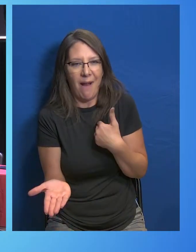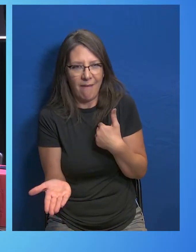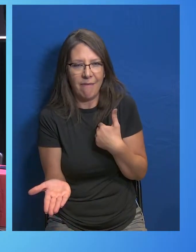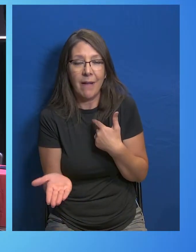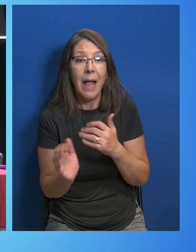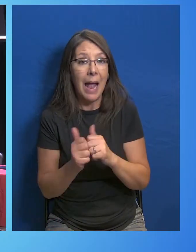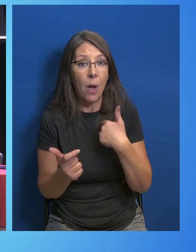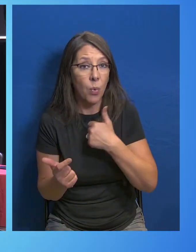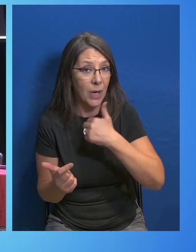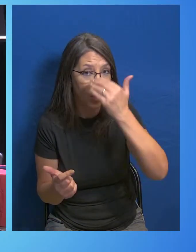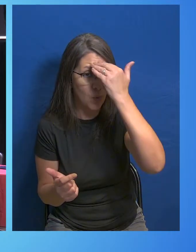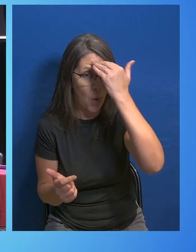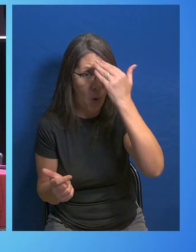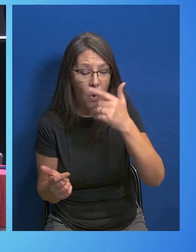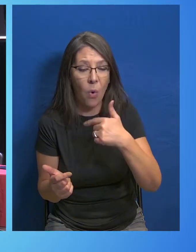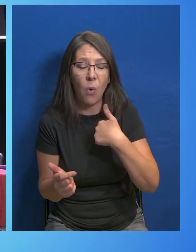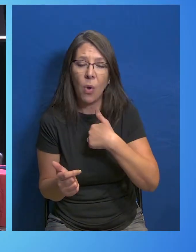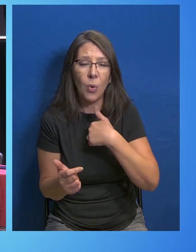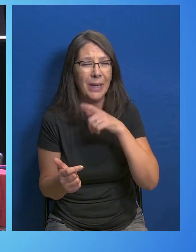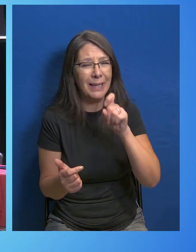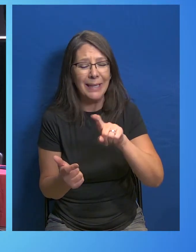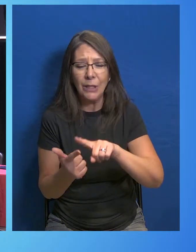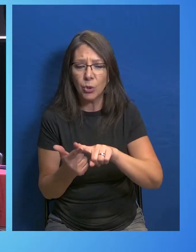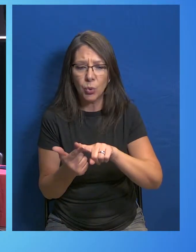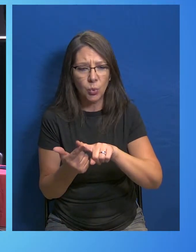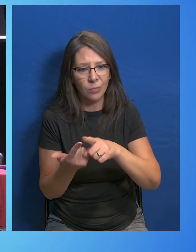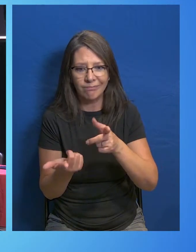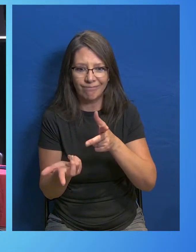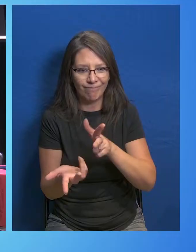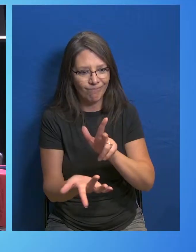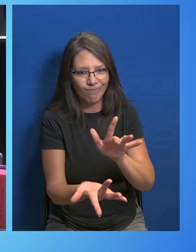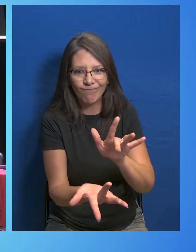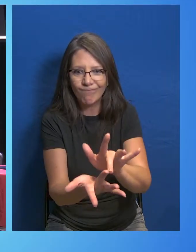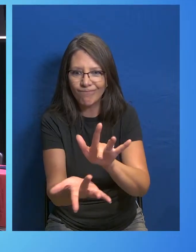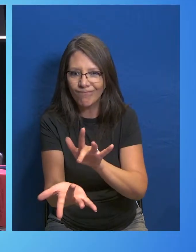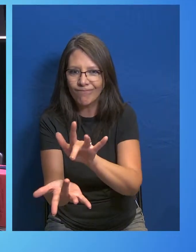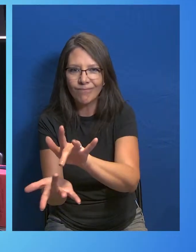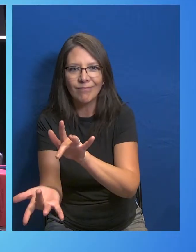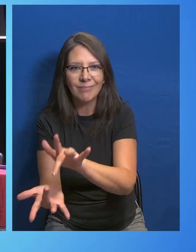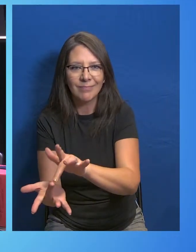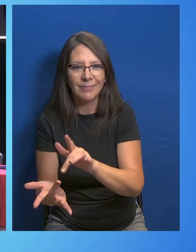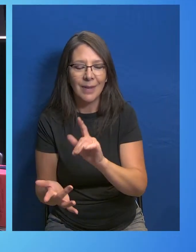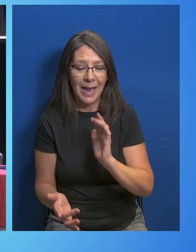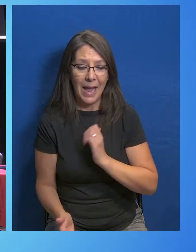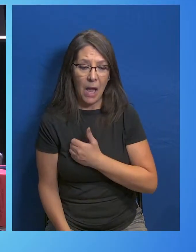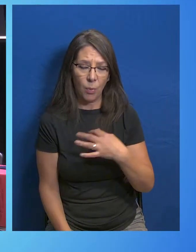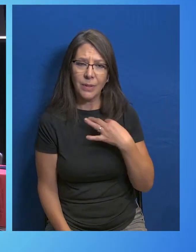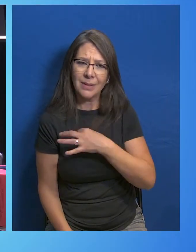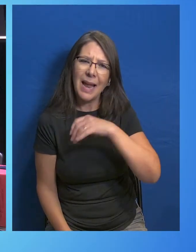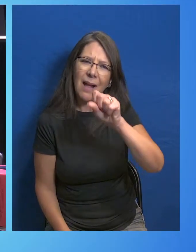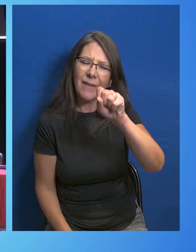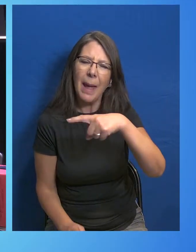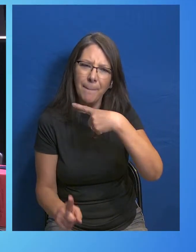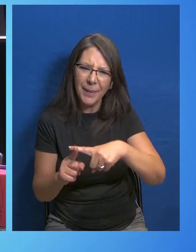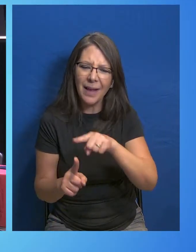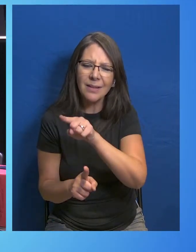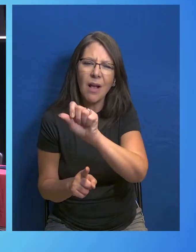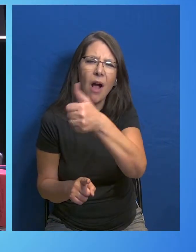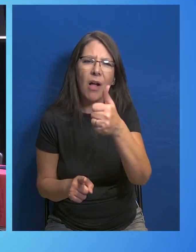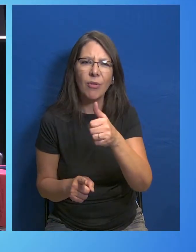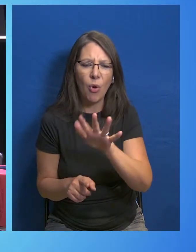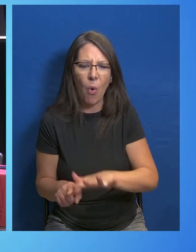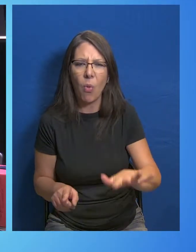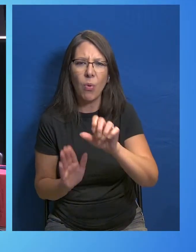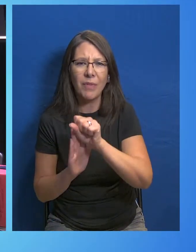when we reach out, not just to our staff, but to the staff across the state. And I realize this conference that we did cut across